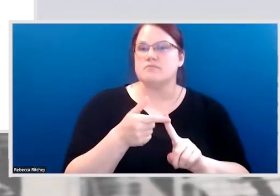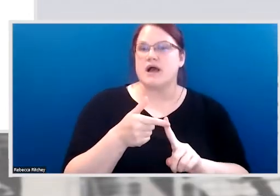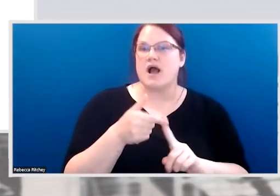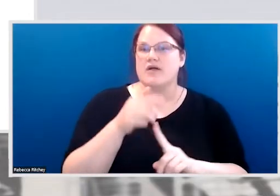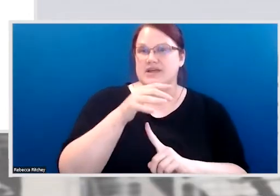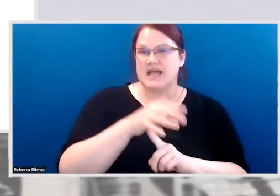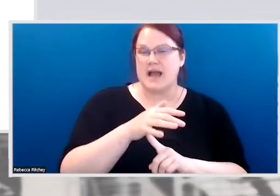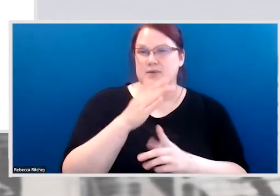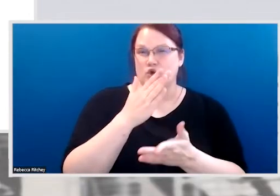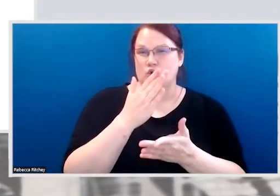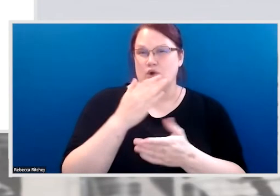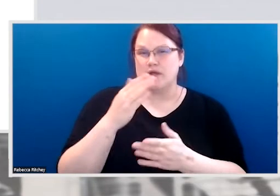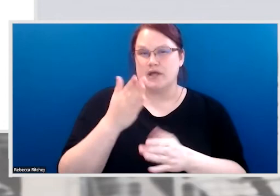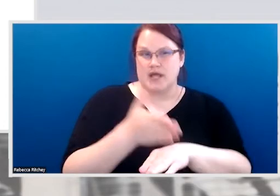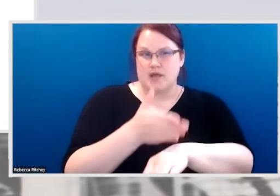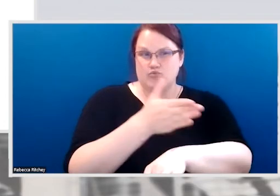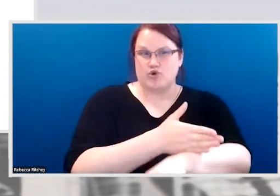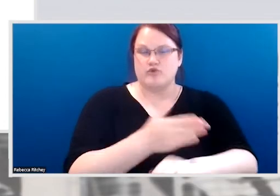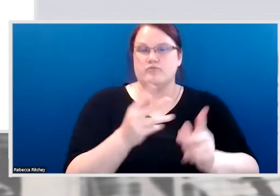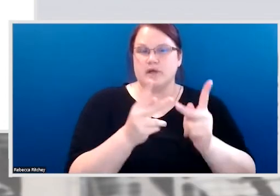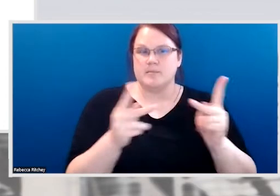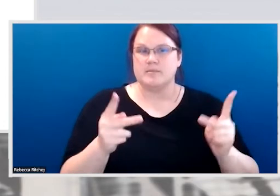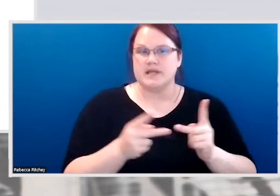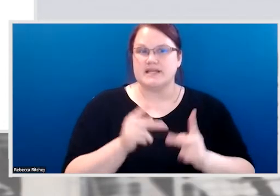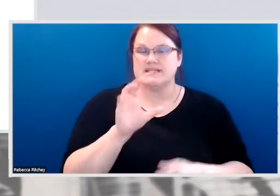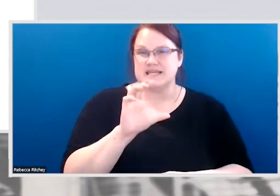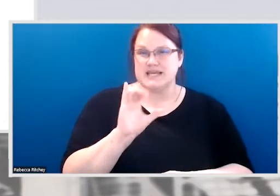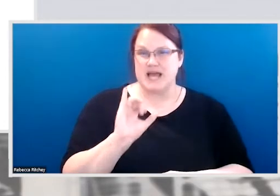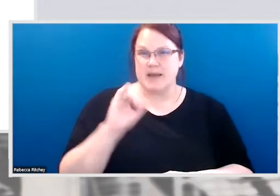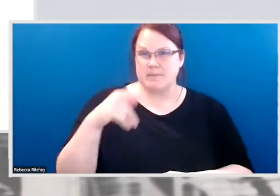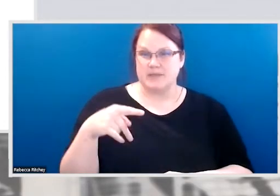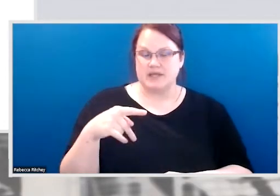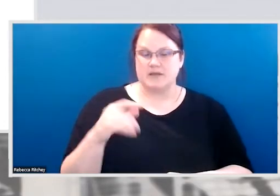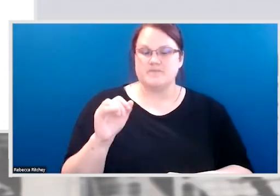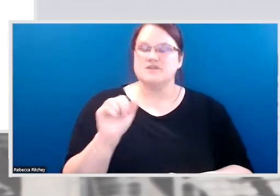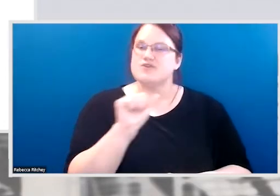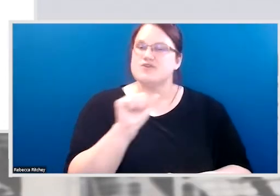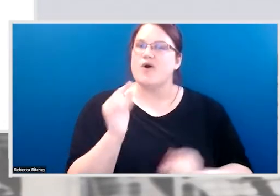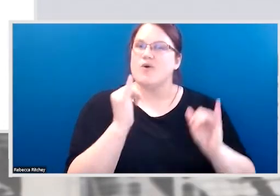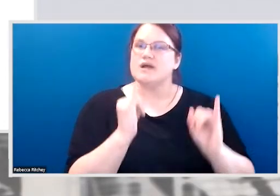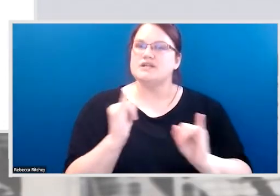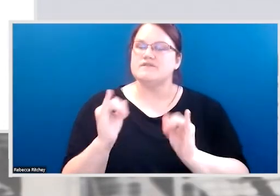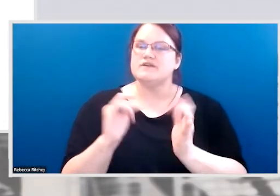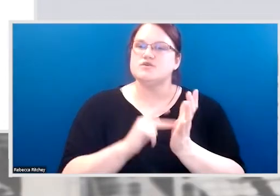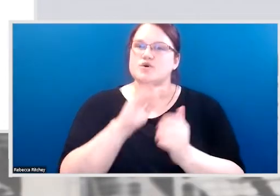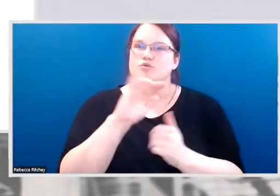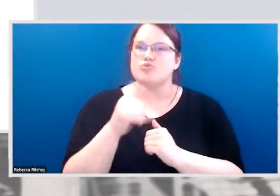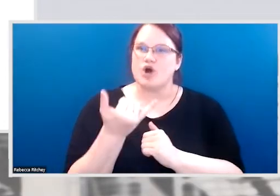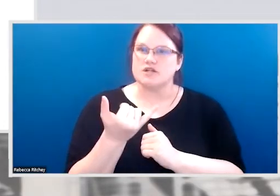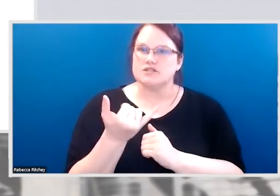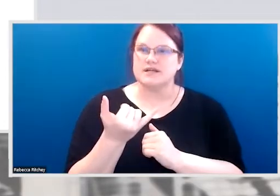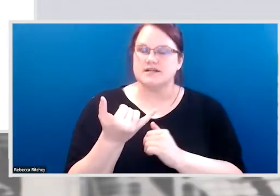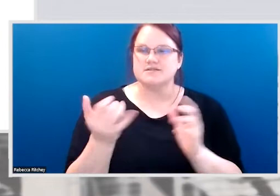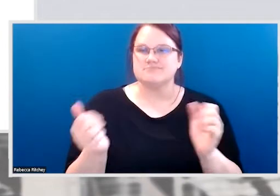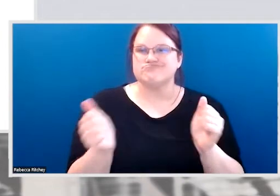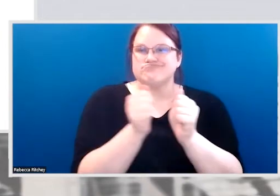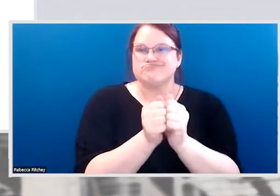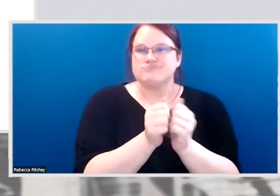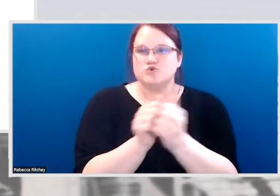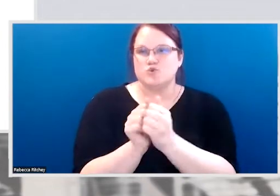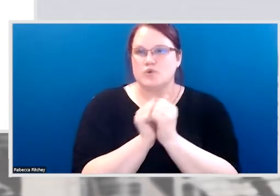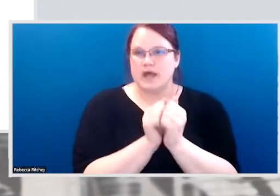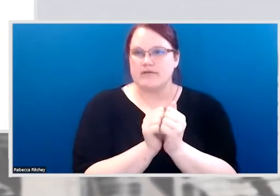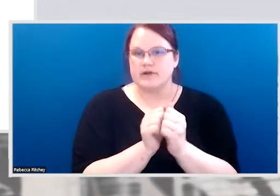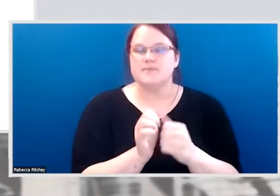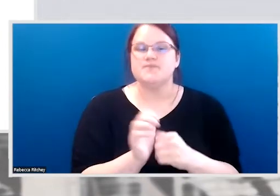improvement plan or the CIP, what that actually is just kind of all of those individual project outer year phases stacked on top of each other. We